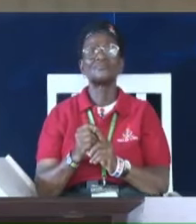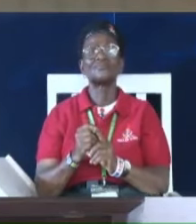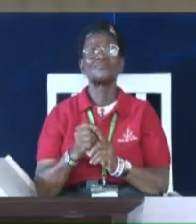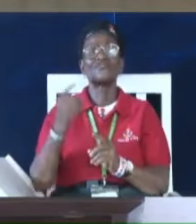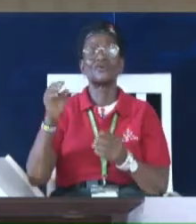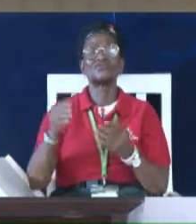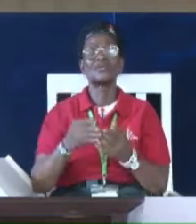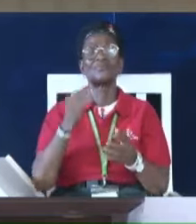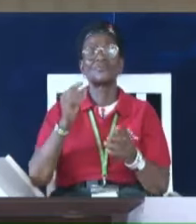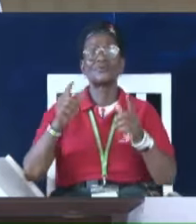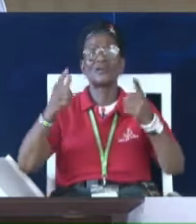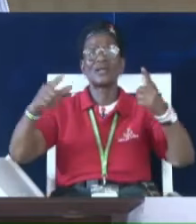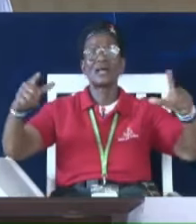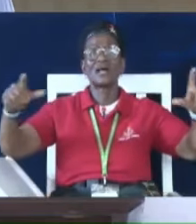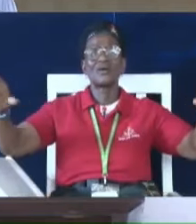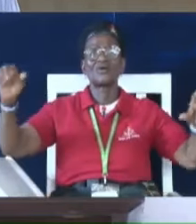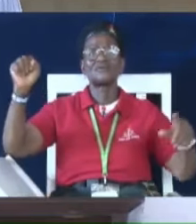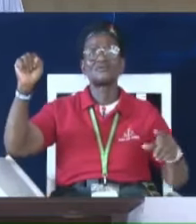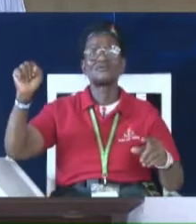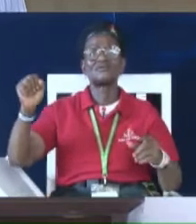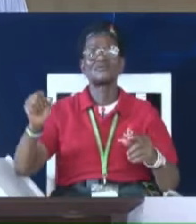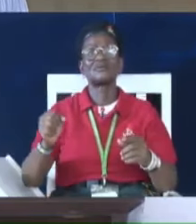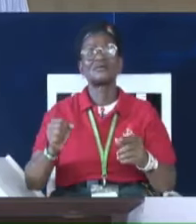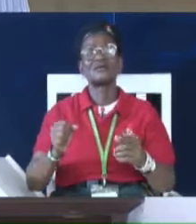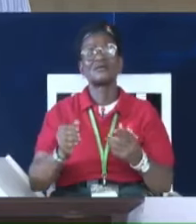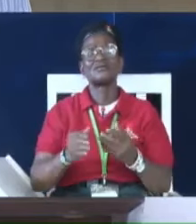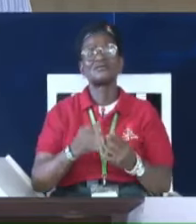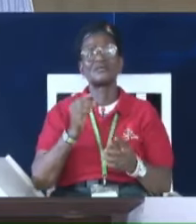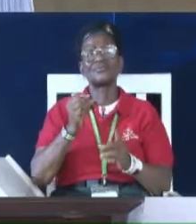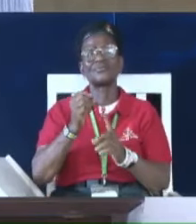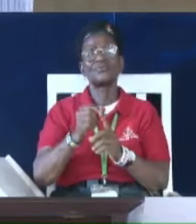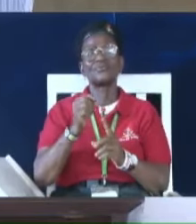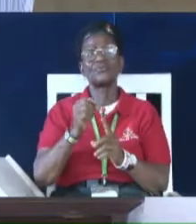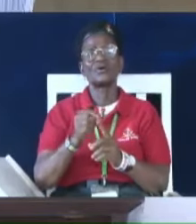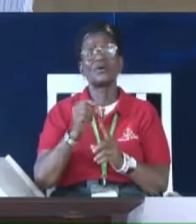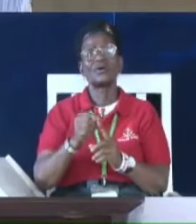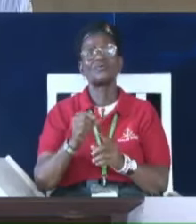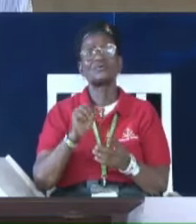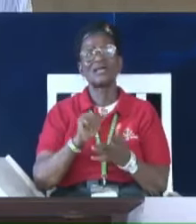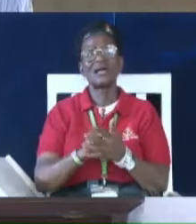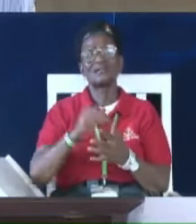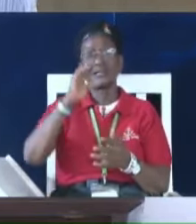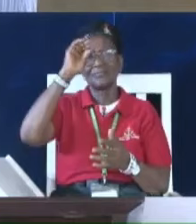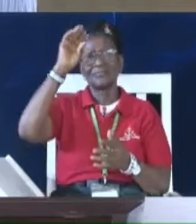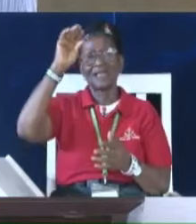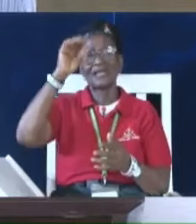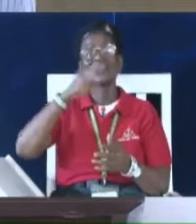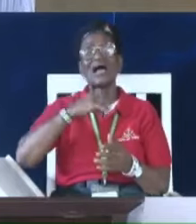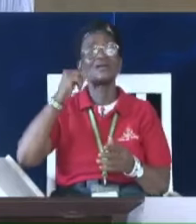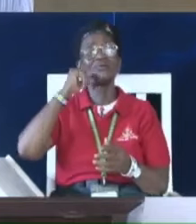languages, simple words that market men and women can understand.